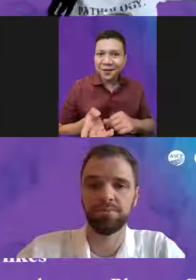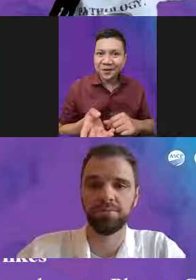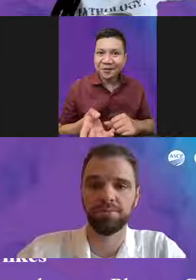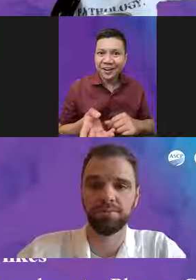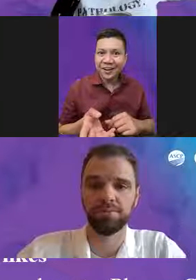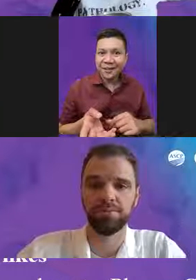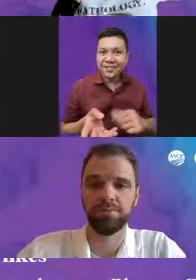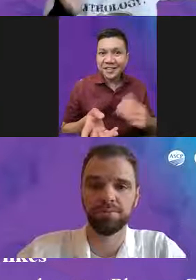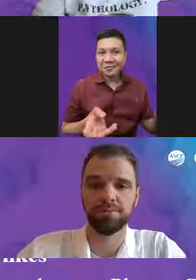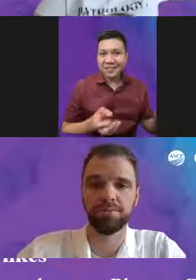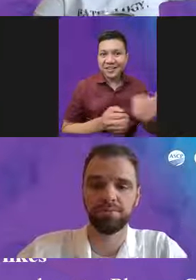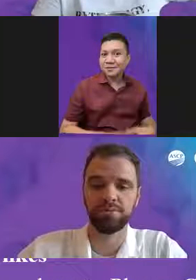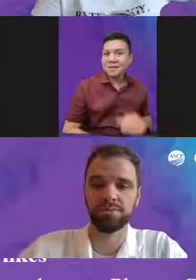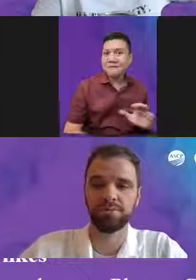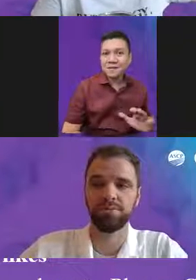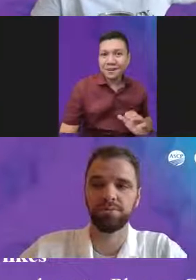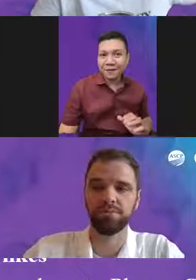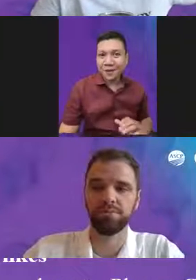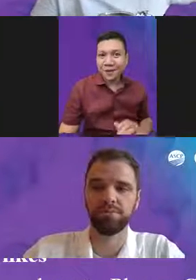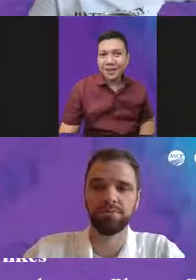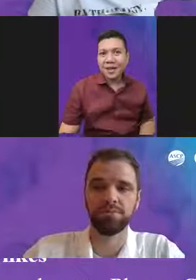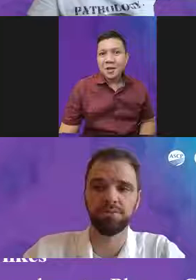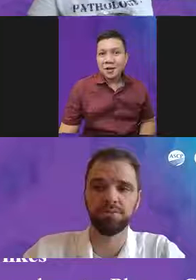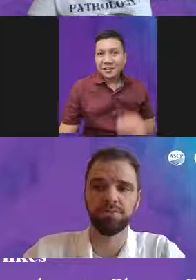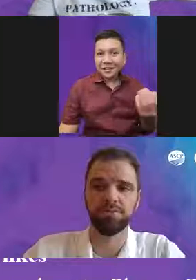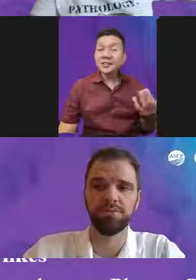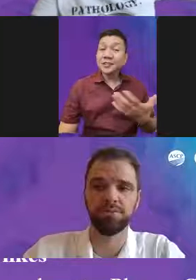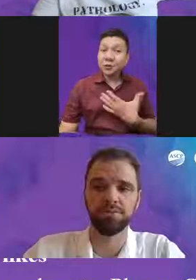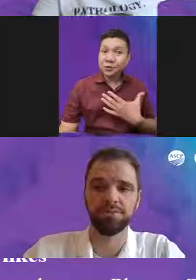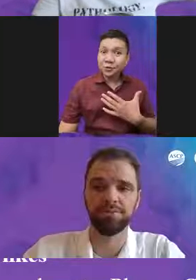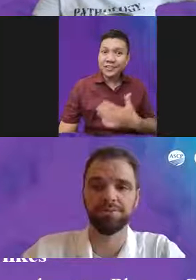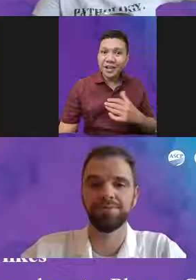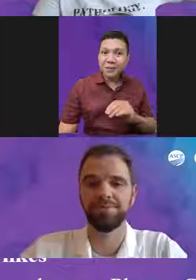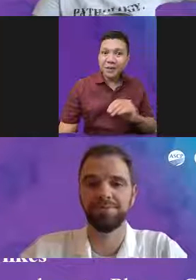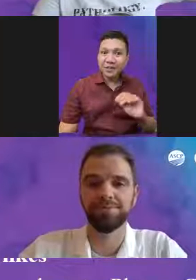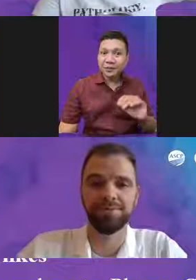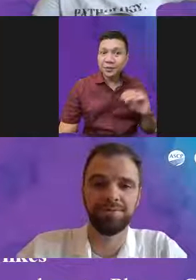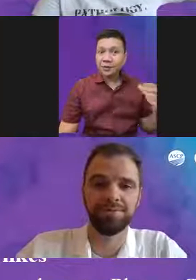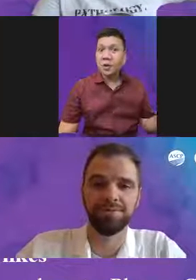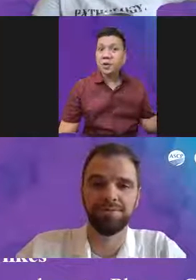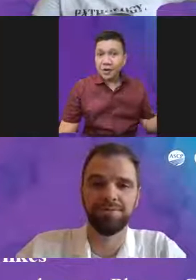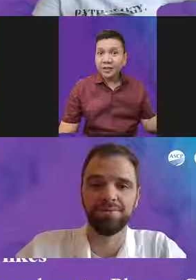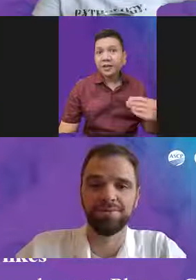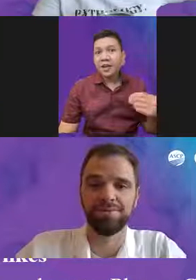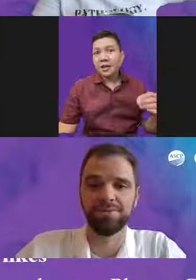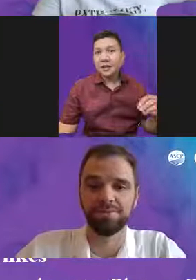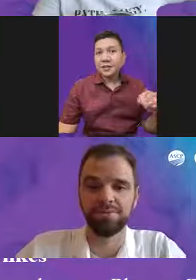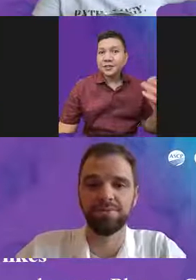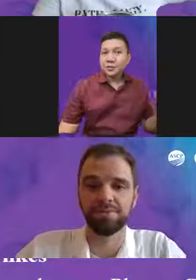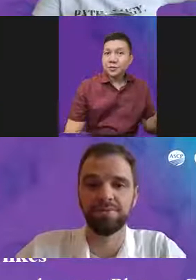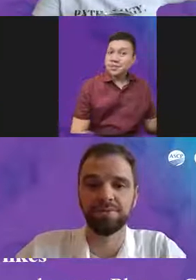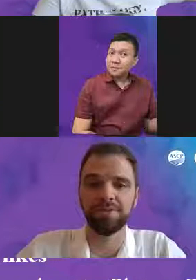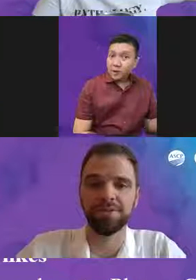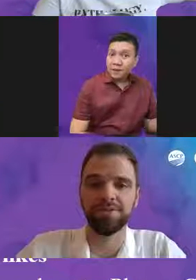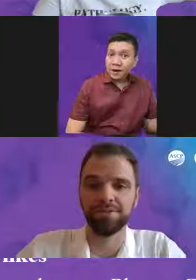what I call them, or the dacrocyte is my favorite of all, because it gives us clues as to what's going on, because